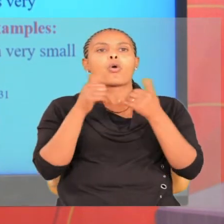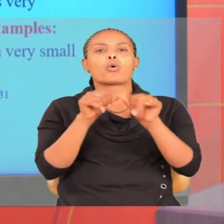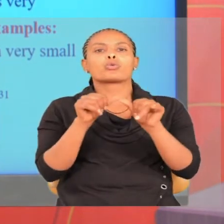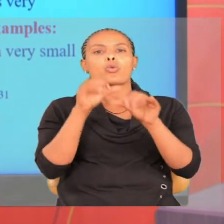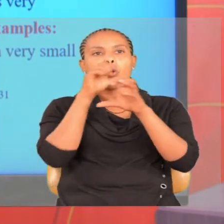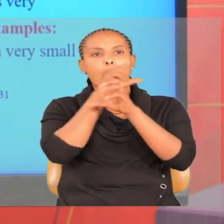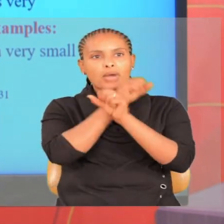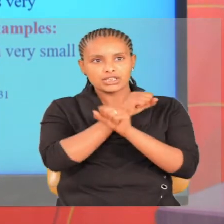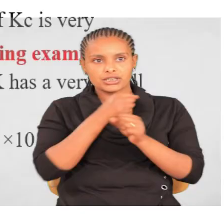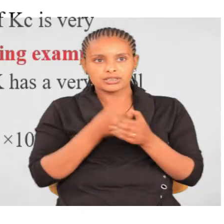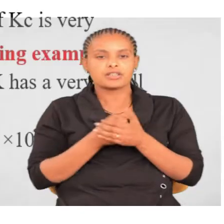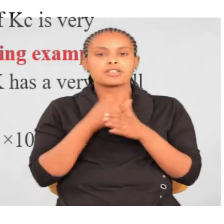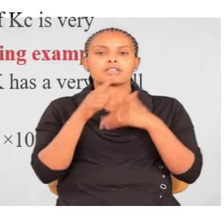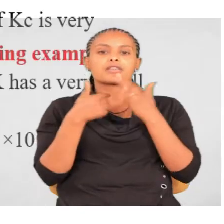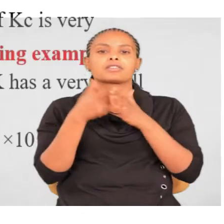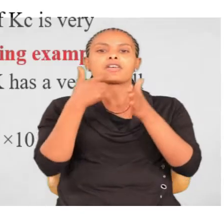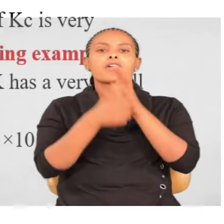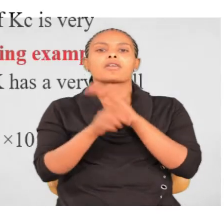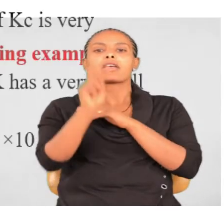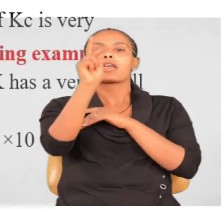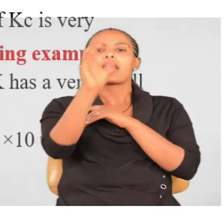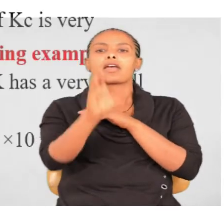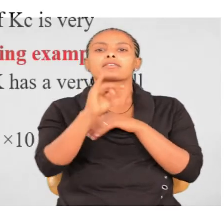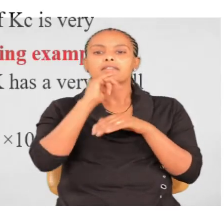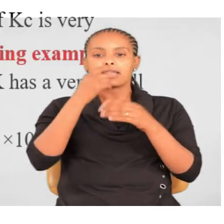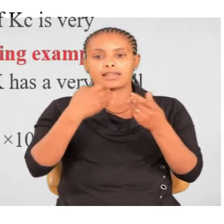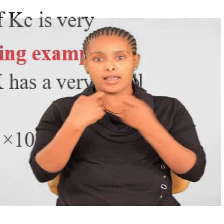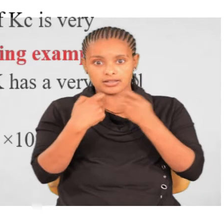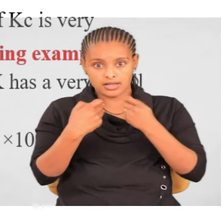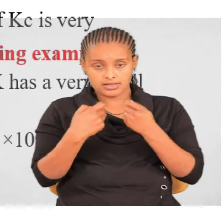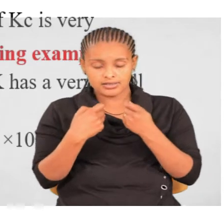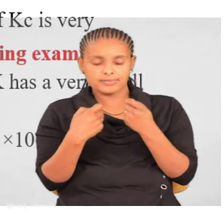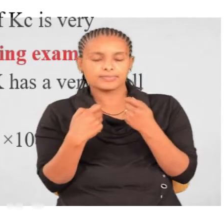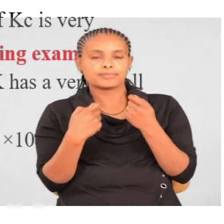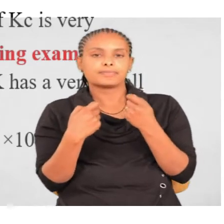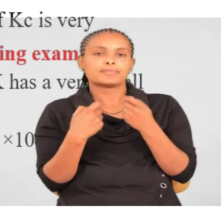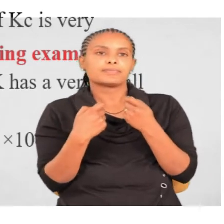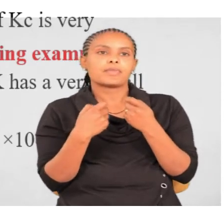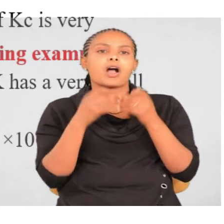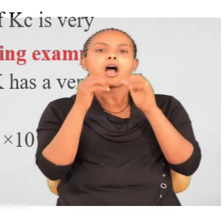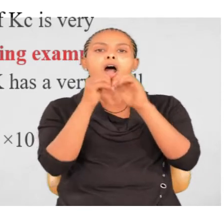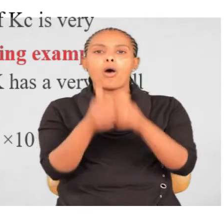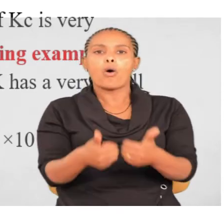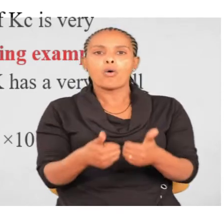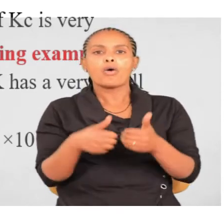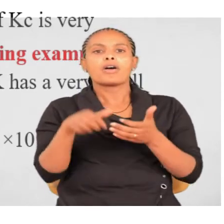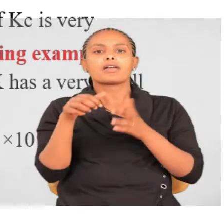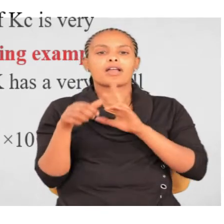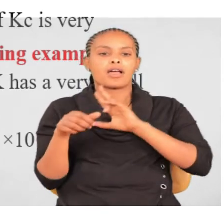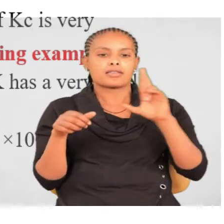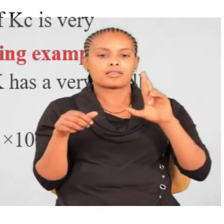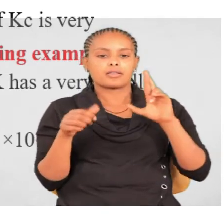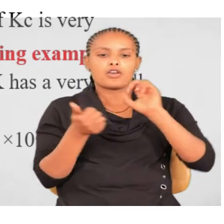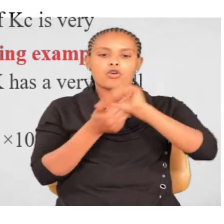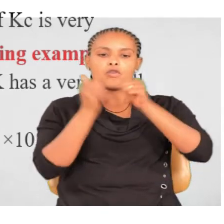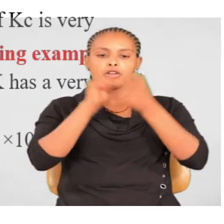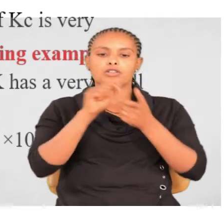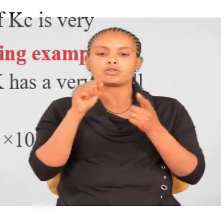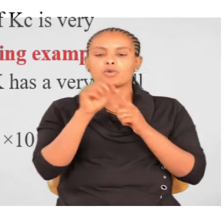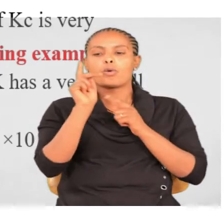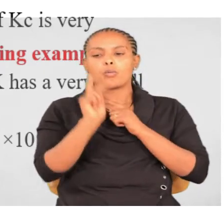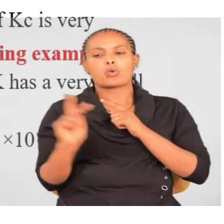completion. Therefore, the value of Kc tells us how reactants are converted